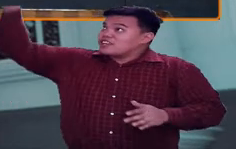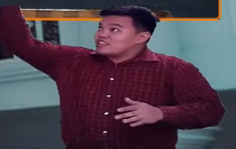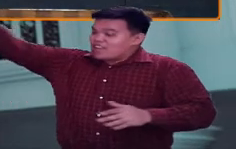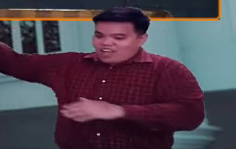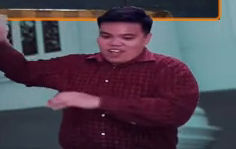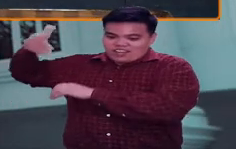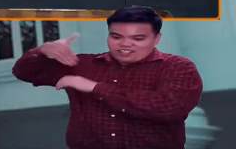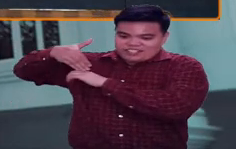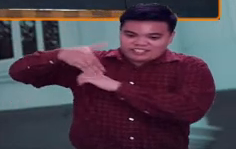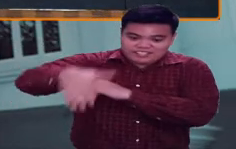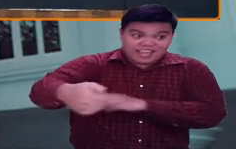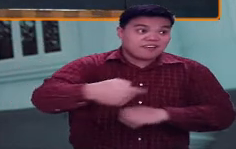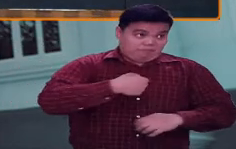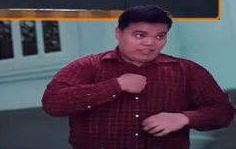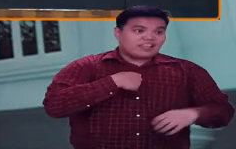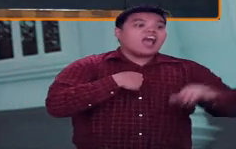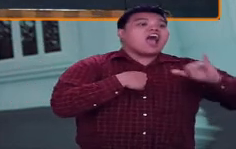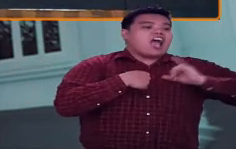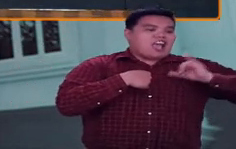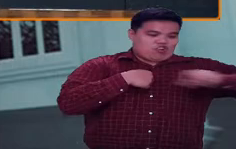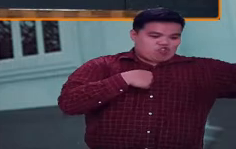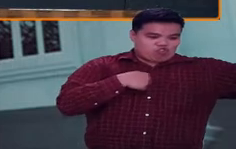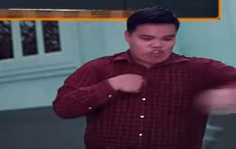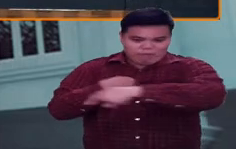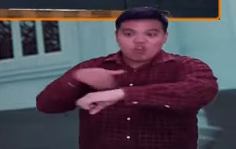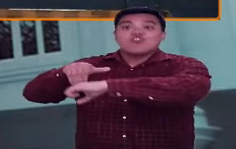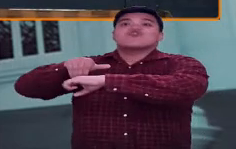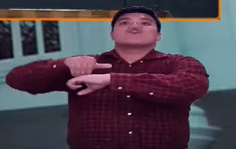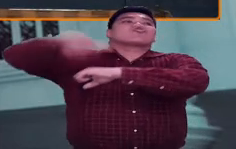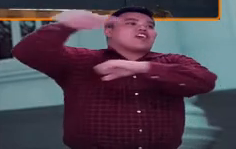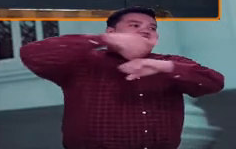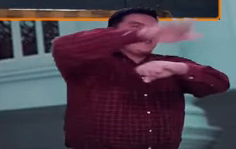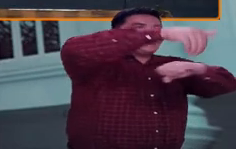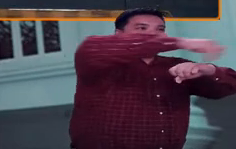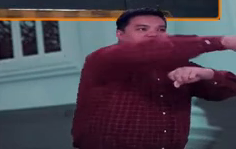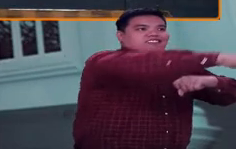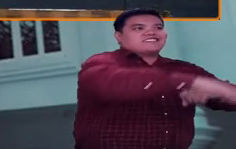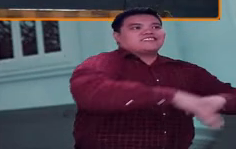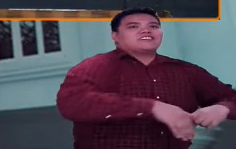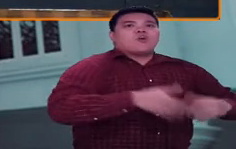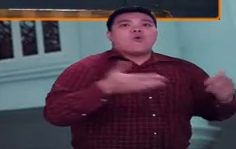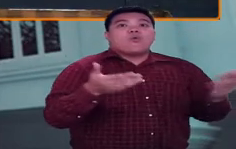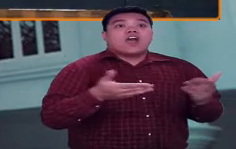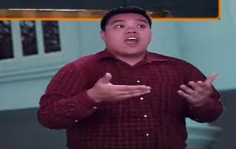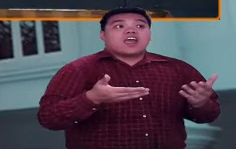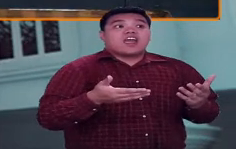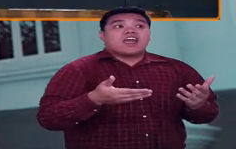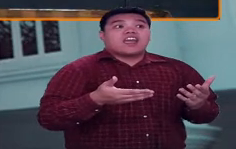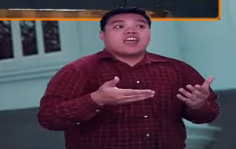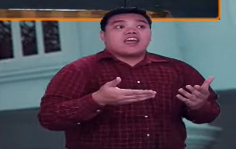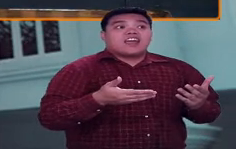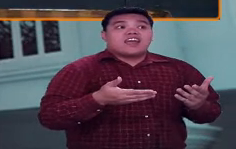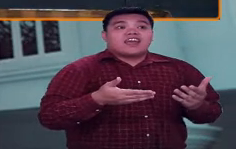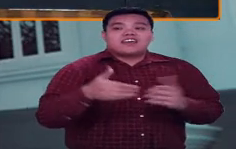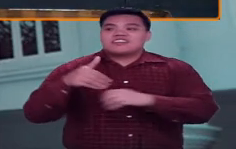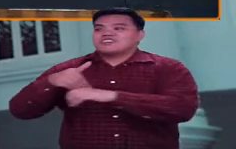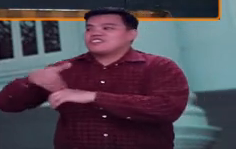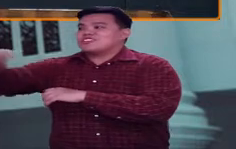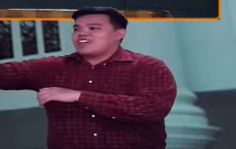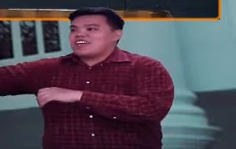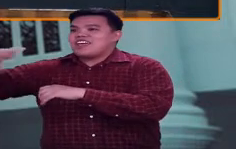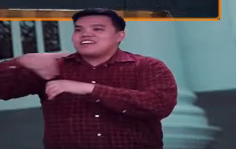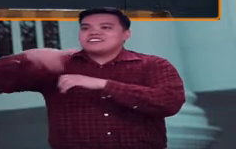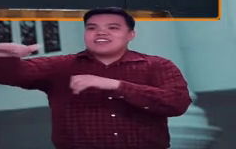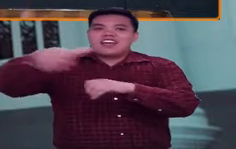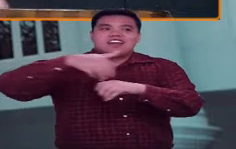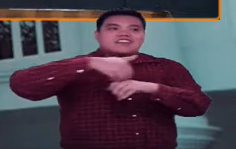me, even so send I you." Send I you. Where? Send us where? To